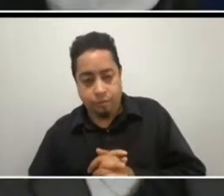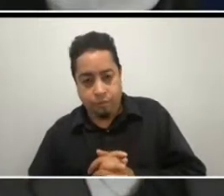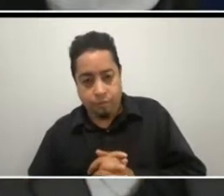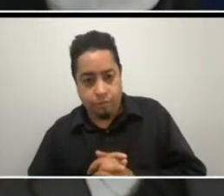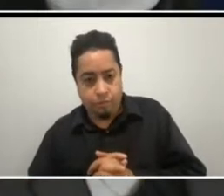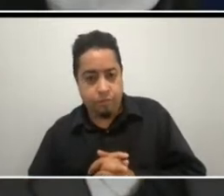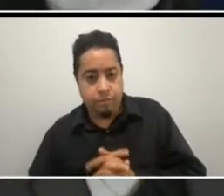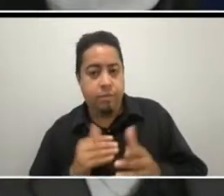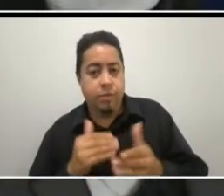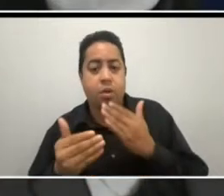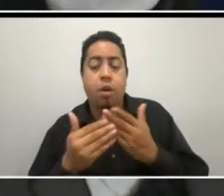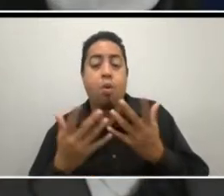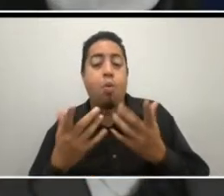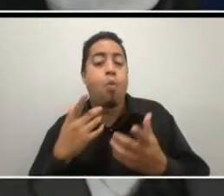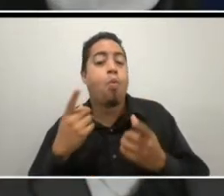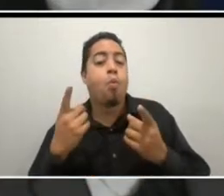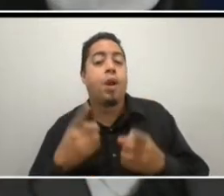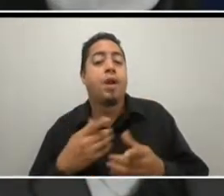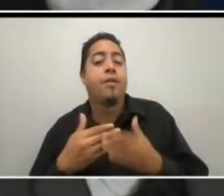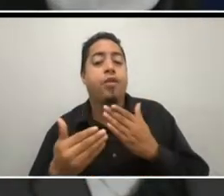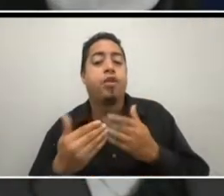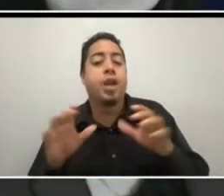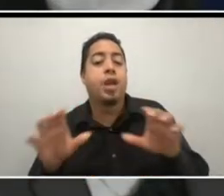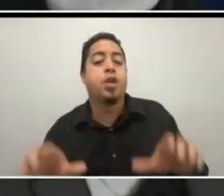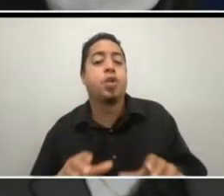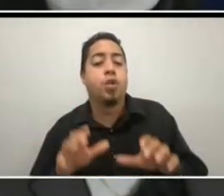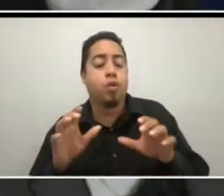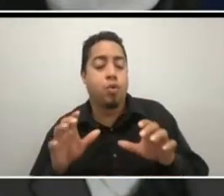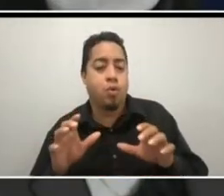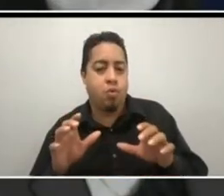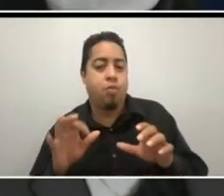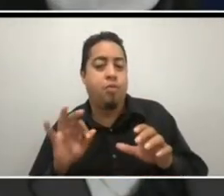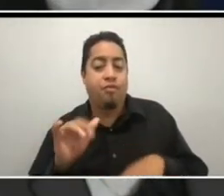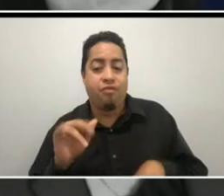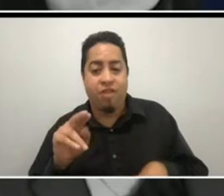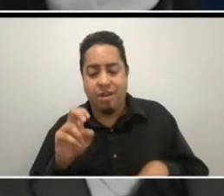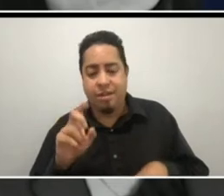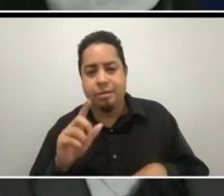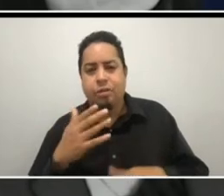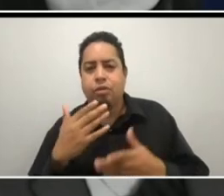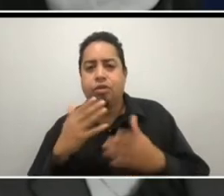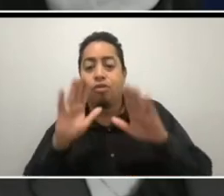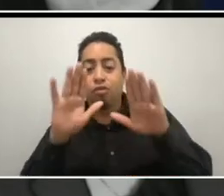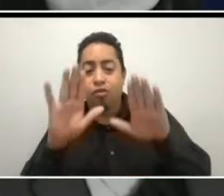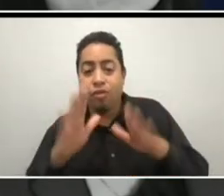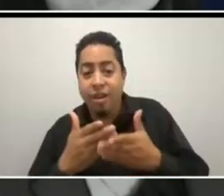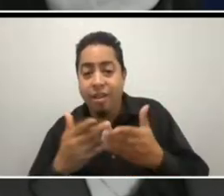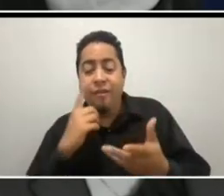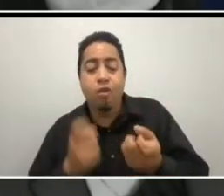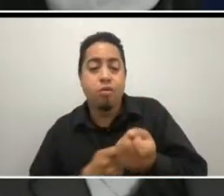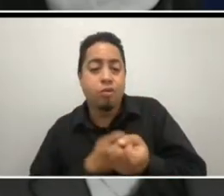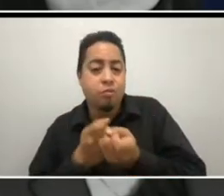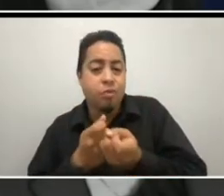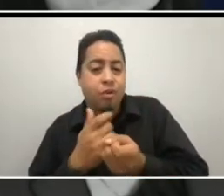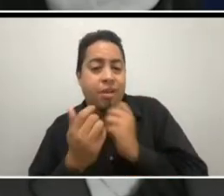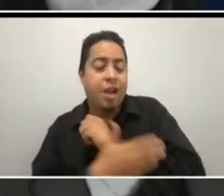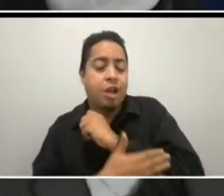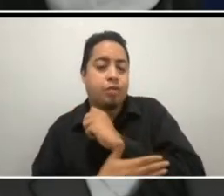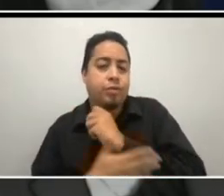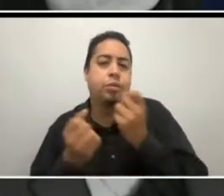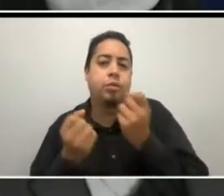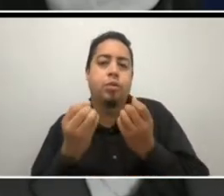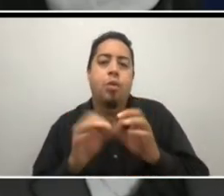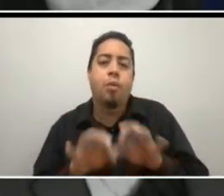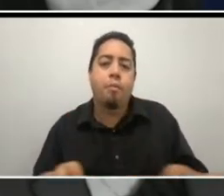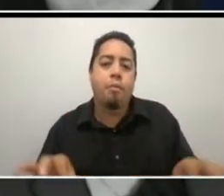Anyway, but whatever you can do, Francis, it would be, it's a great thing. It's an important thing for the country. So important. You have no idea it's so important. And